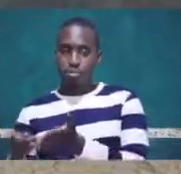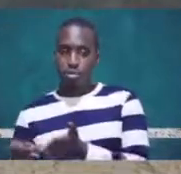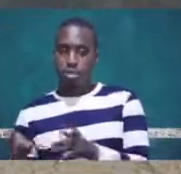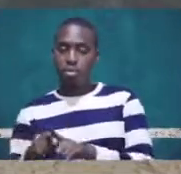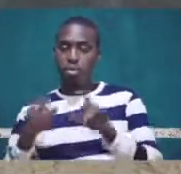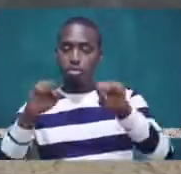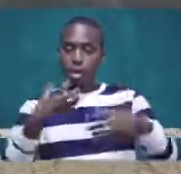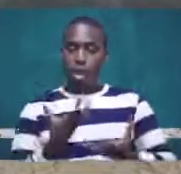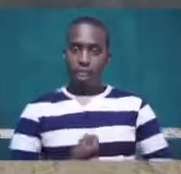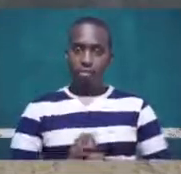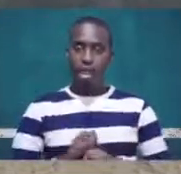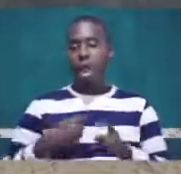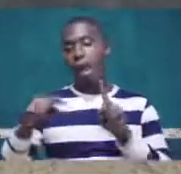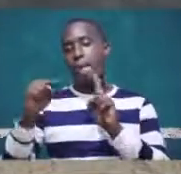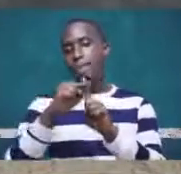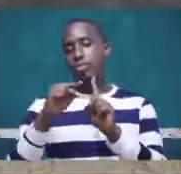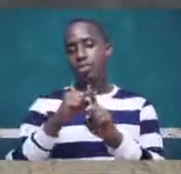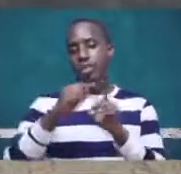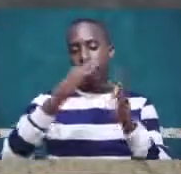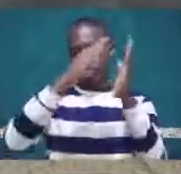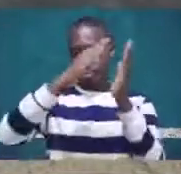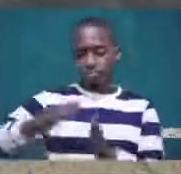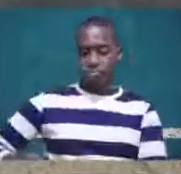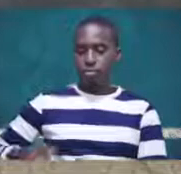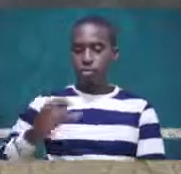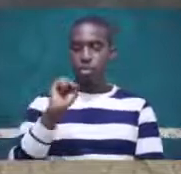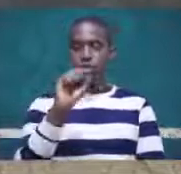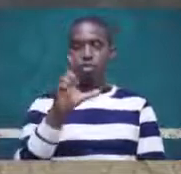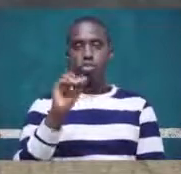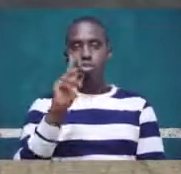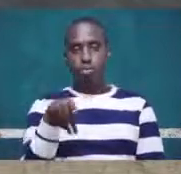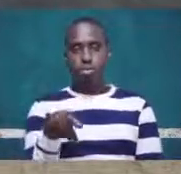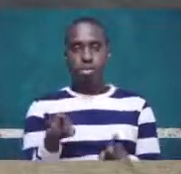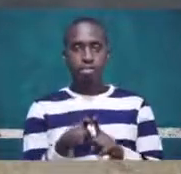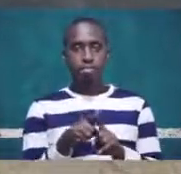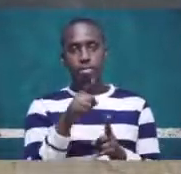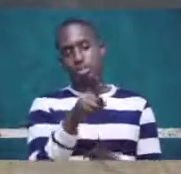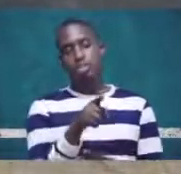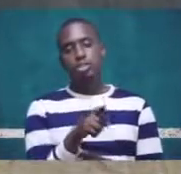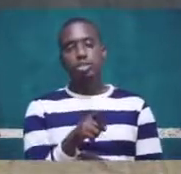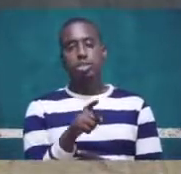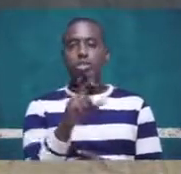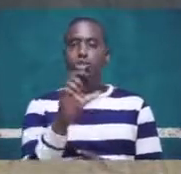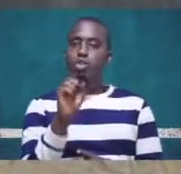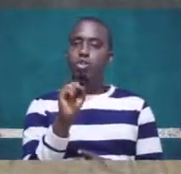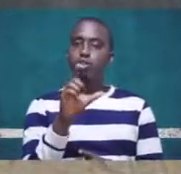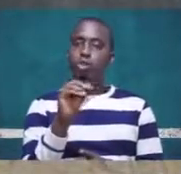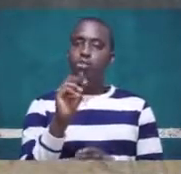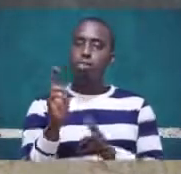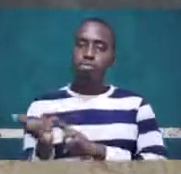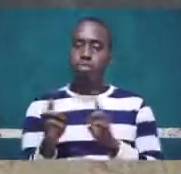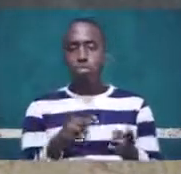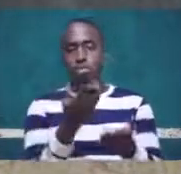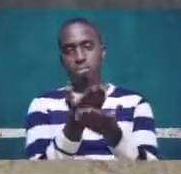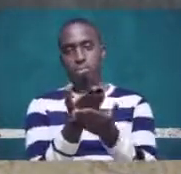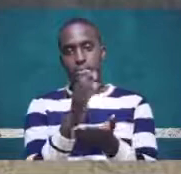shall have a positive slope. So this will be the slope of the normal demand curves, meaning that as